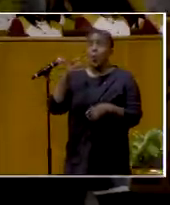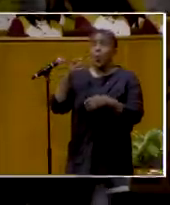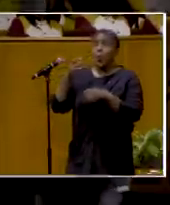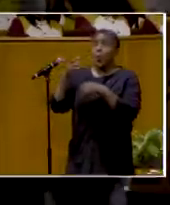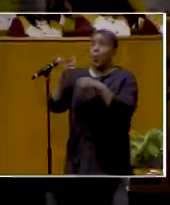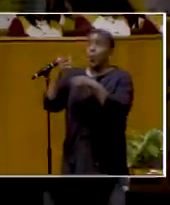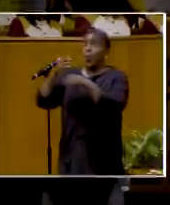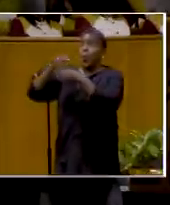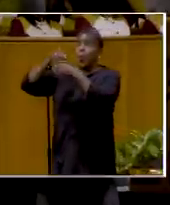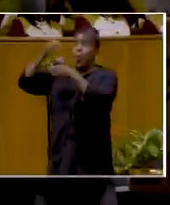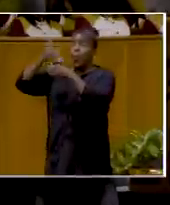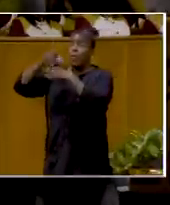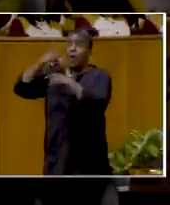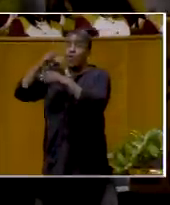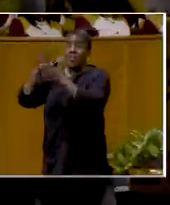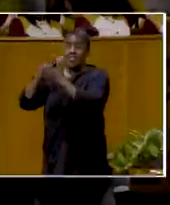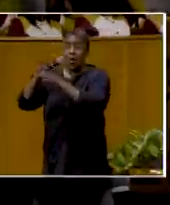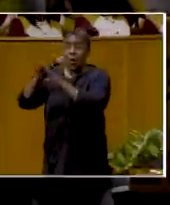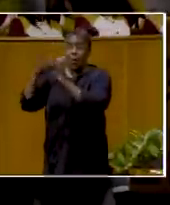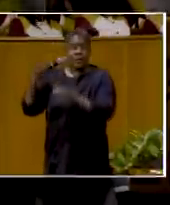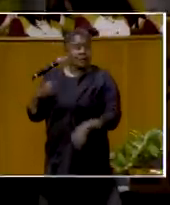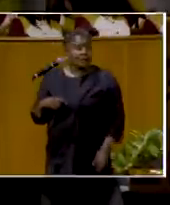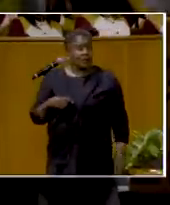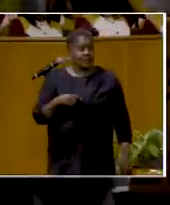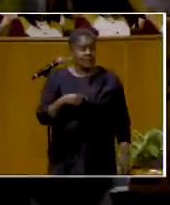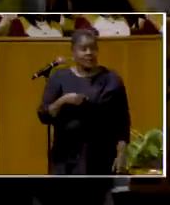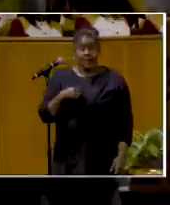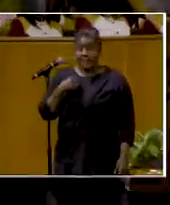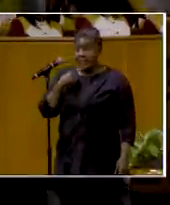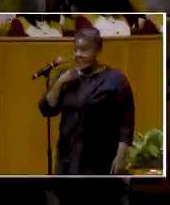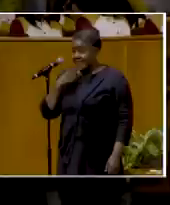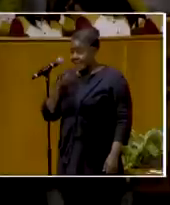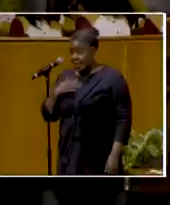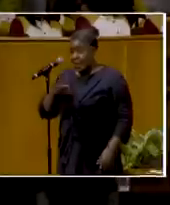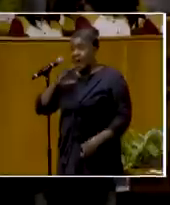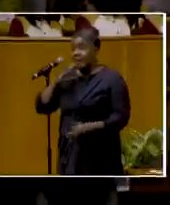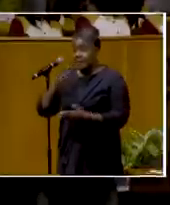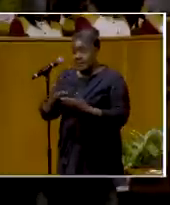is open. She tells Cooper,